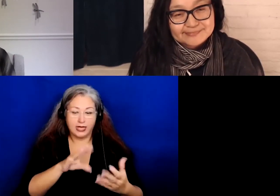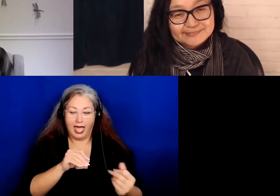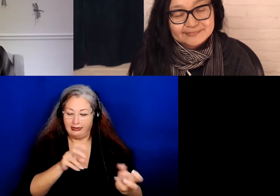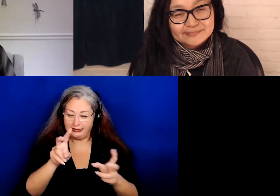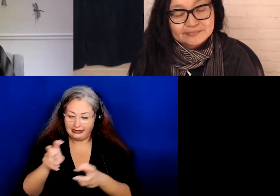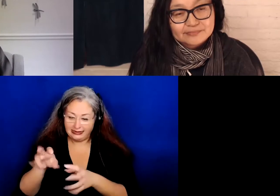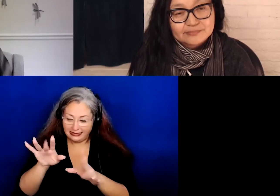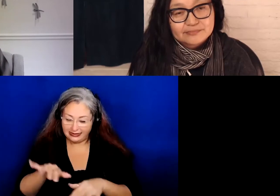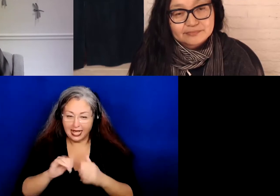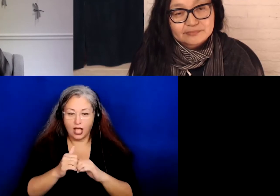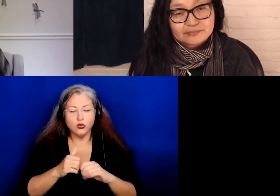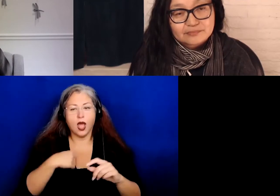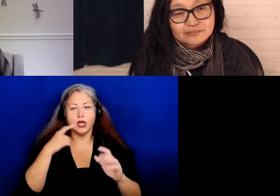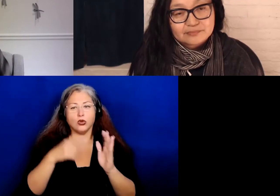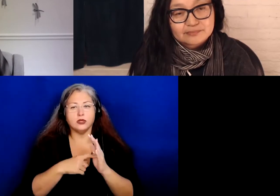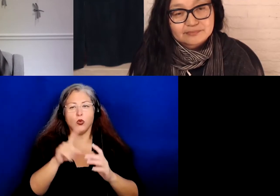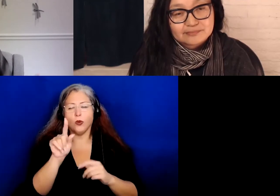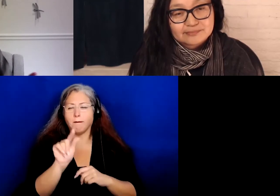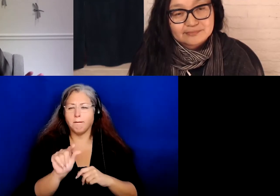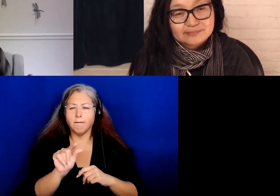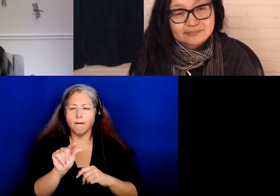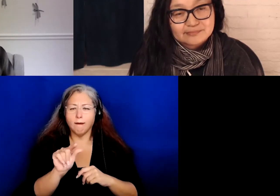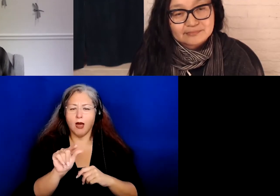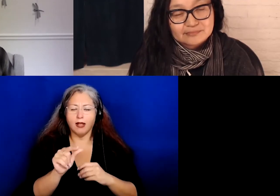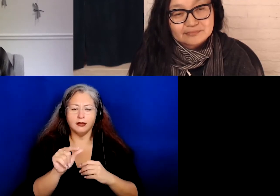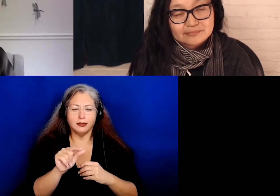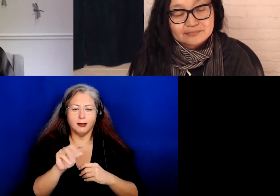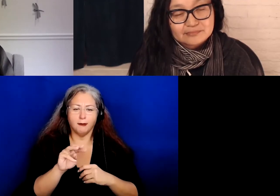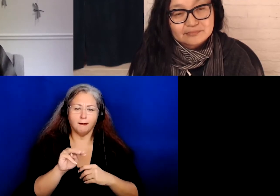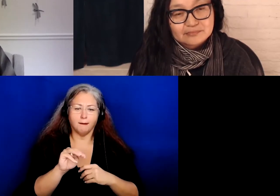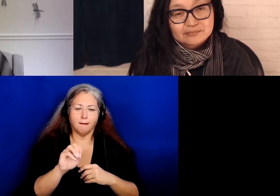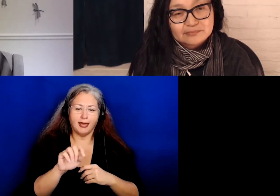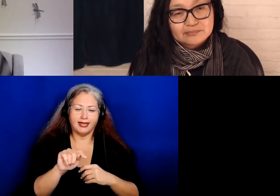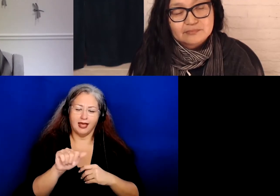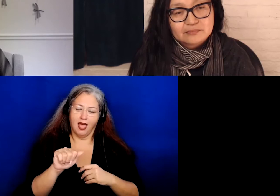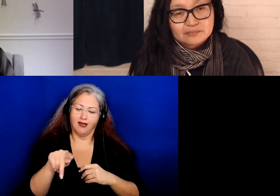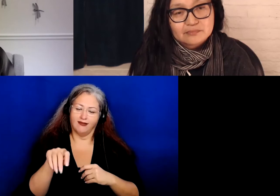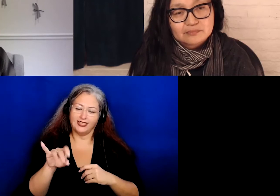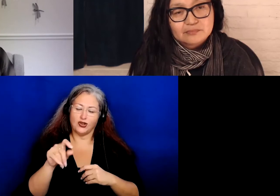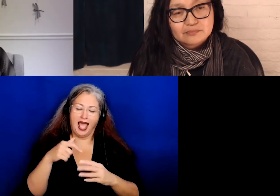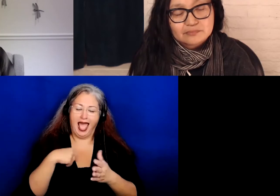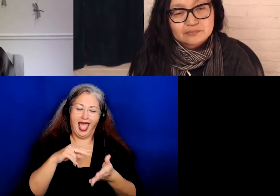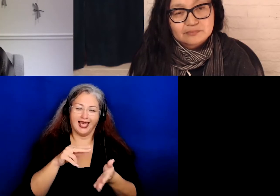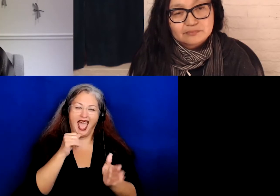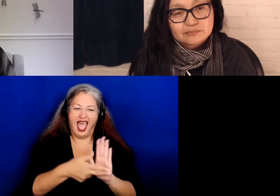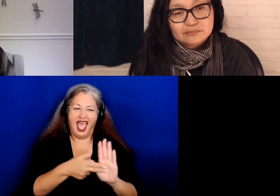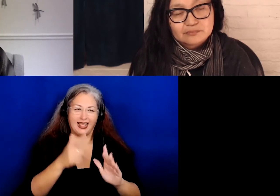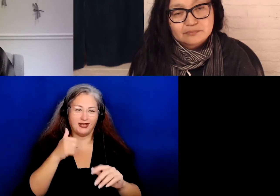little there's just this little like metafictional moment that I highlighted because I was laughing.